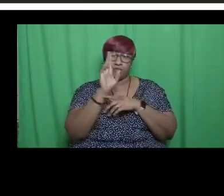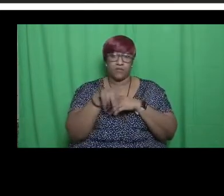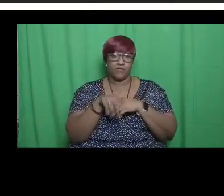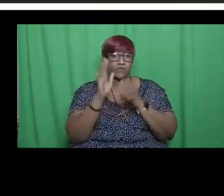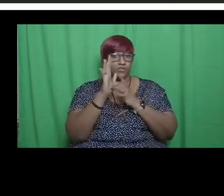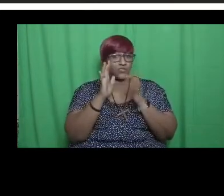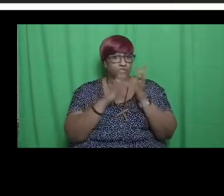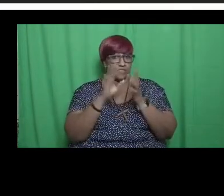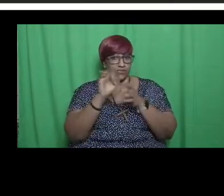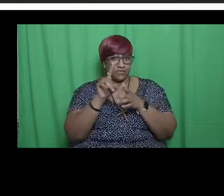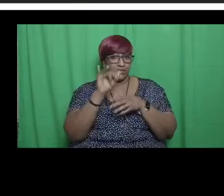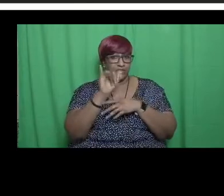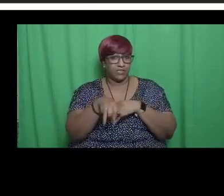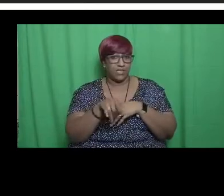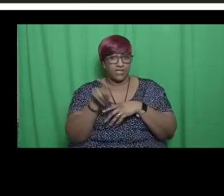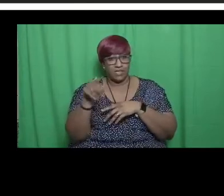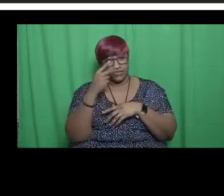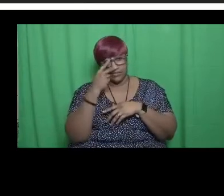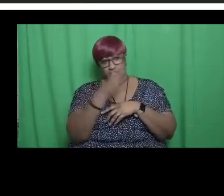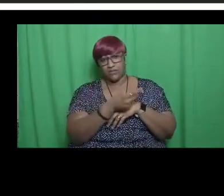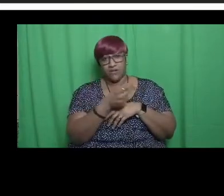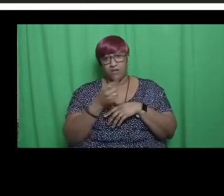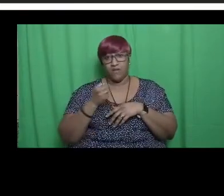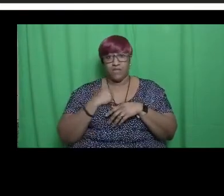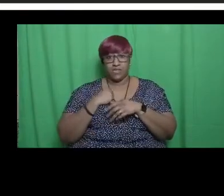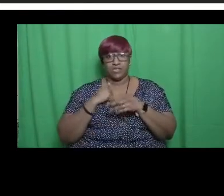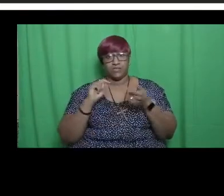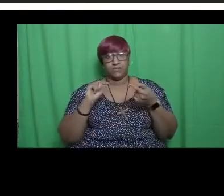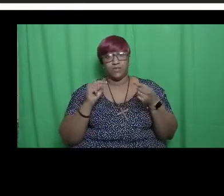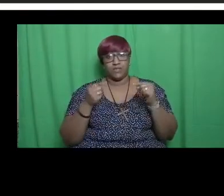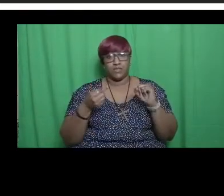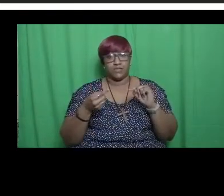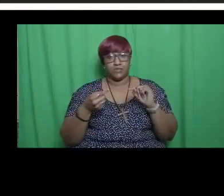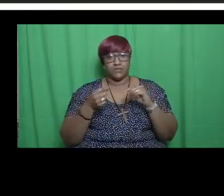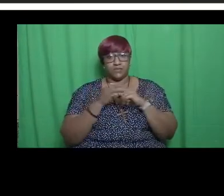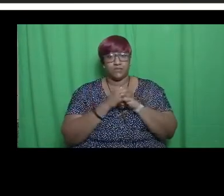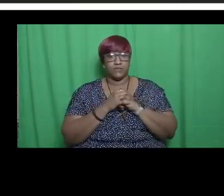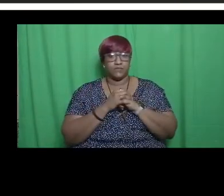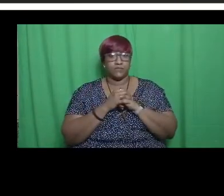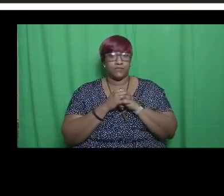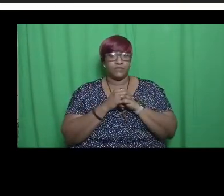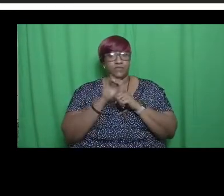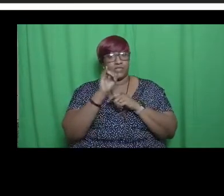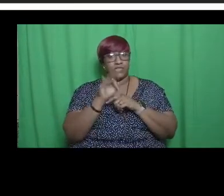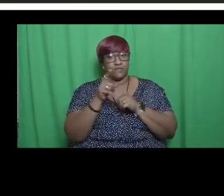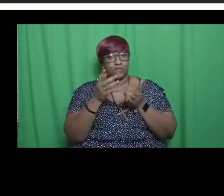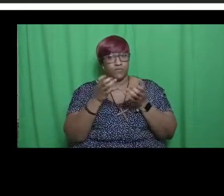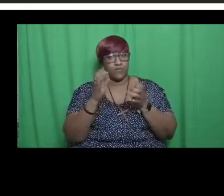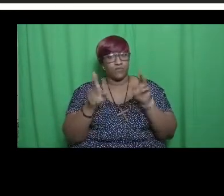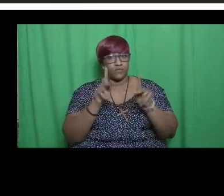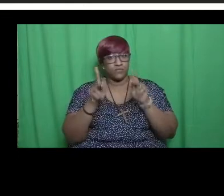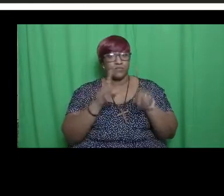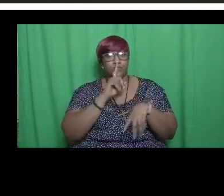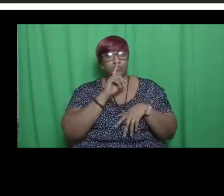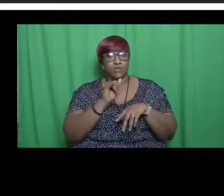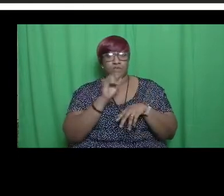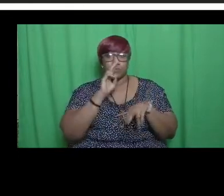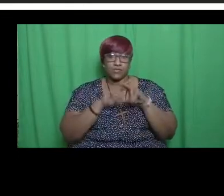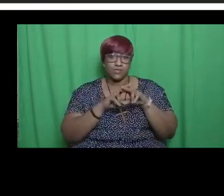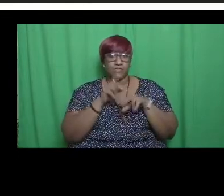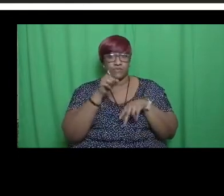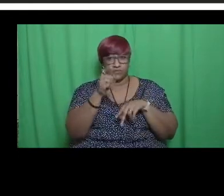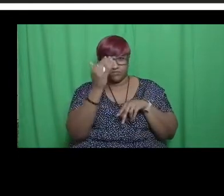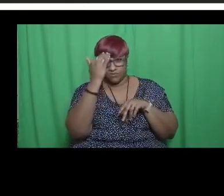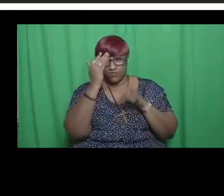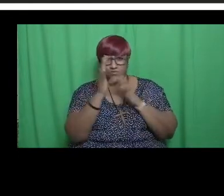Jesus did that, they saw his wounds. If you want folk to really believe that you